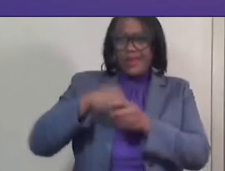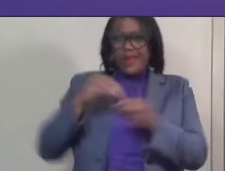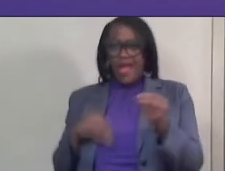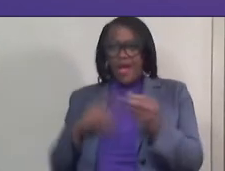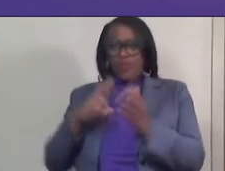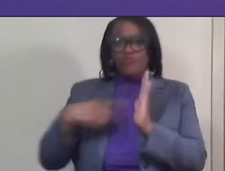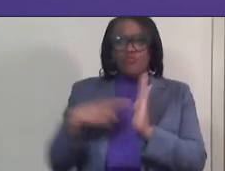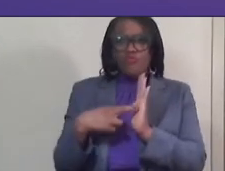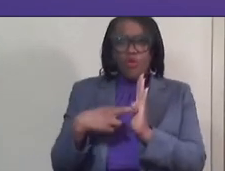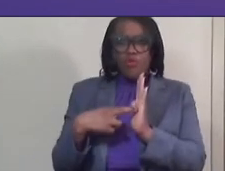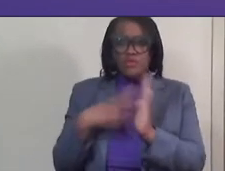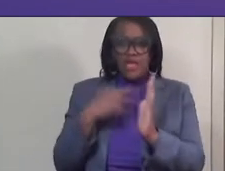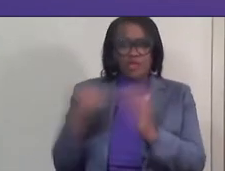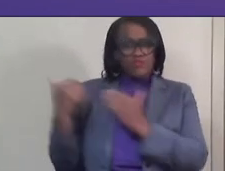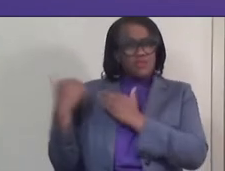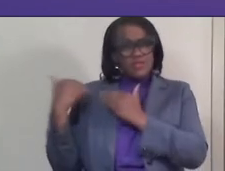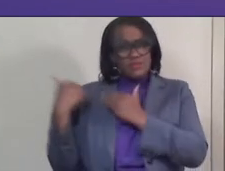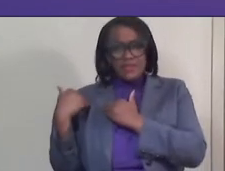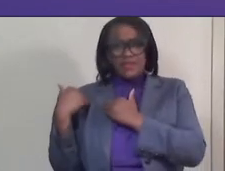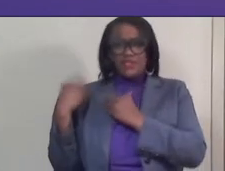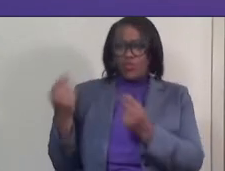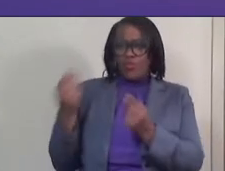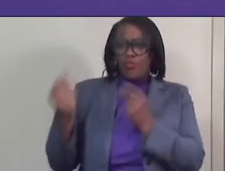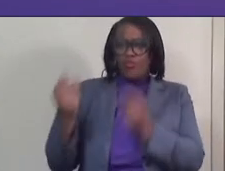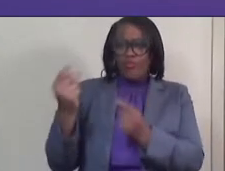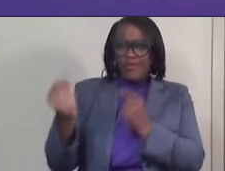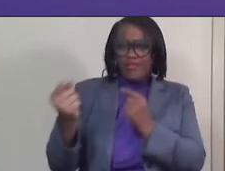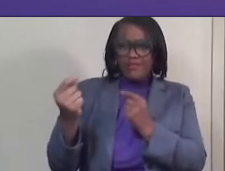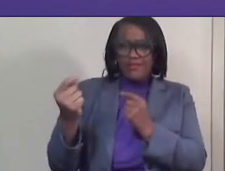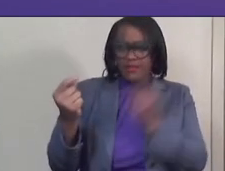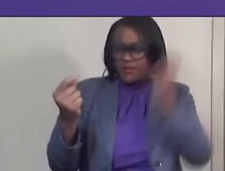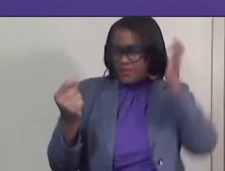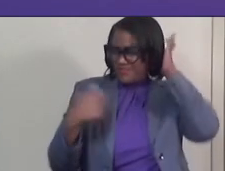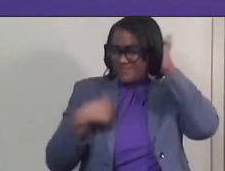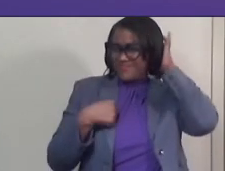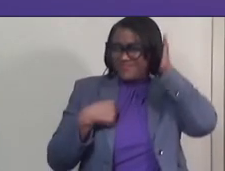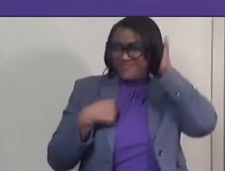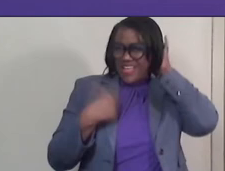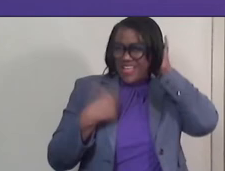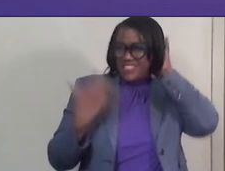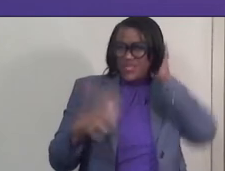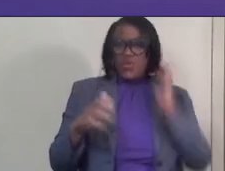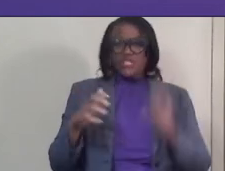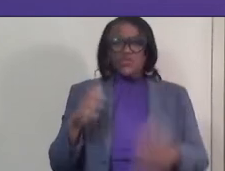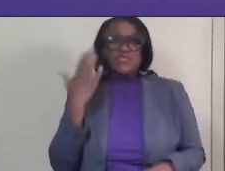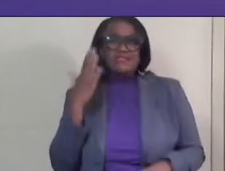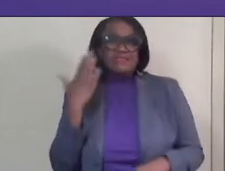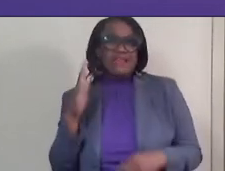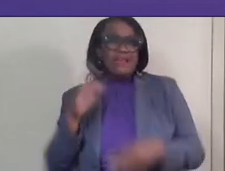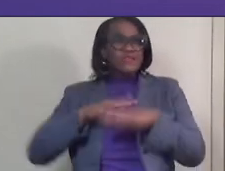and responsibilities quickly, and I didn't want to appear shallow.